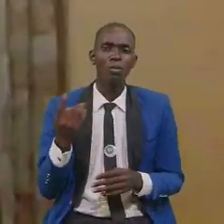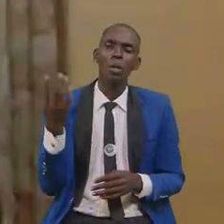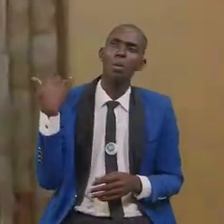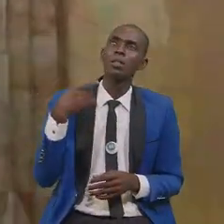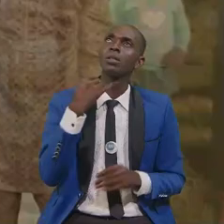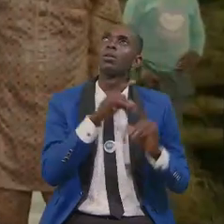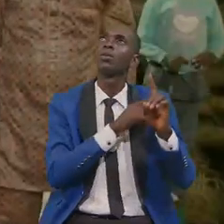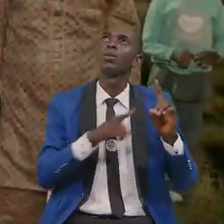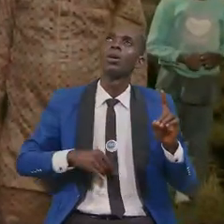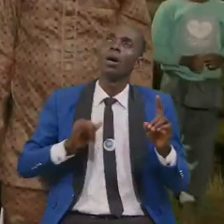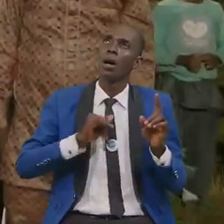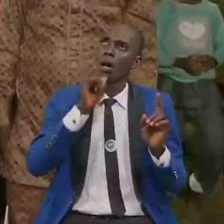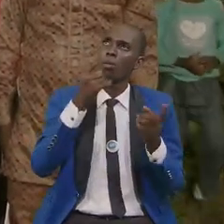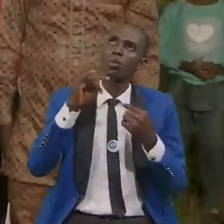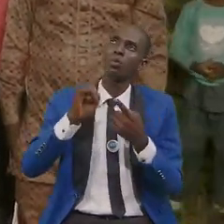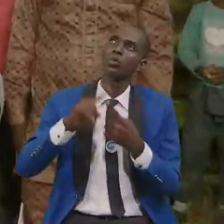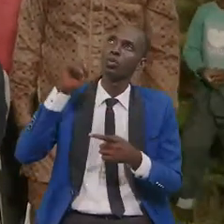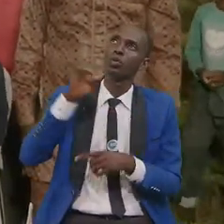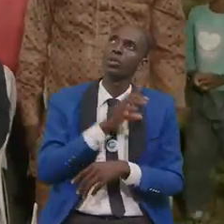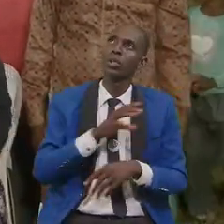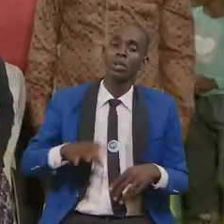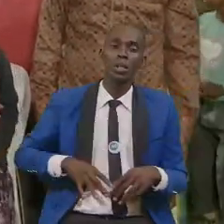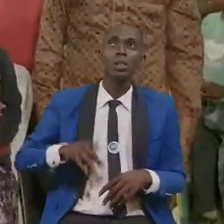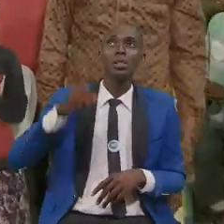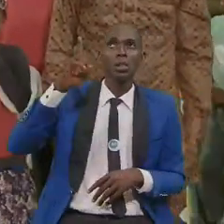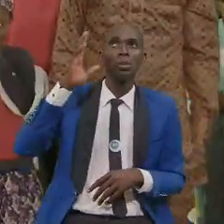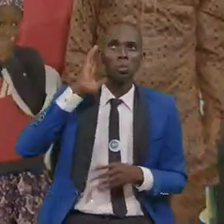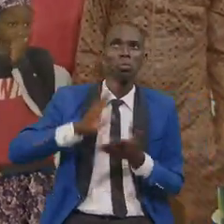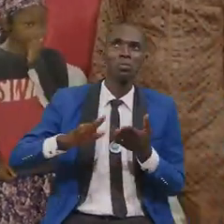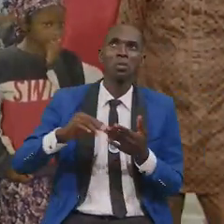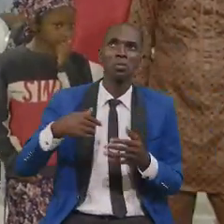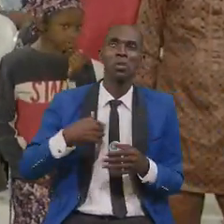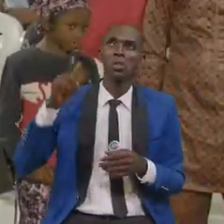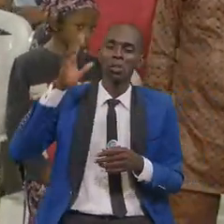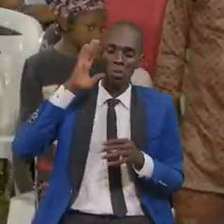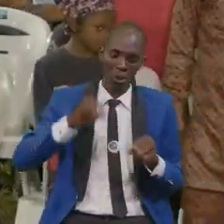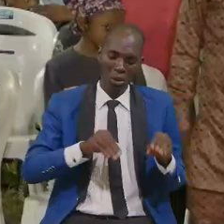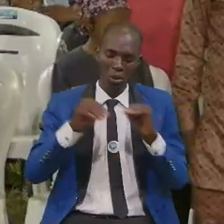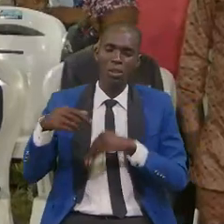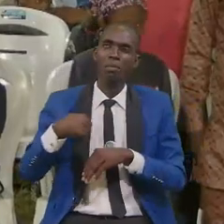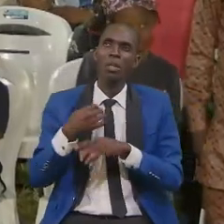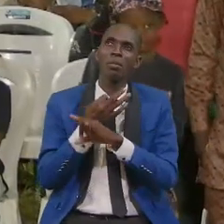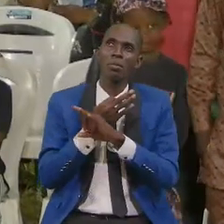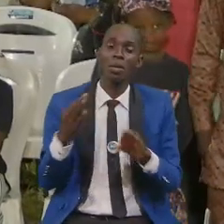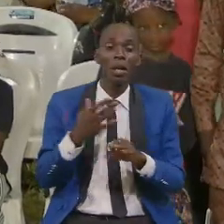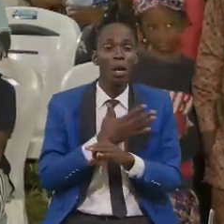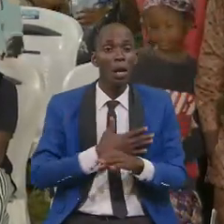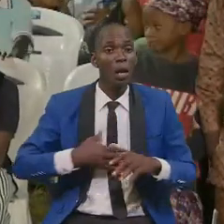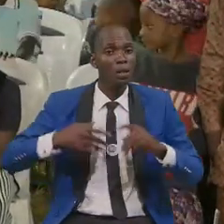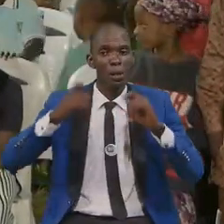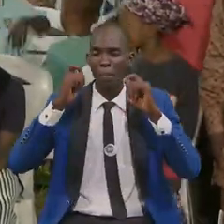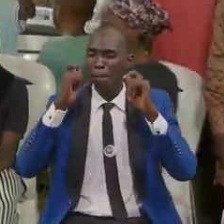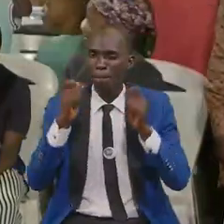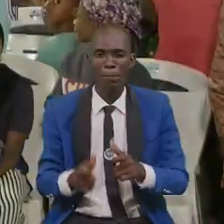to Christ. He's going to forgive me. He's going to set me free. And immediately, He's going